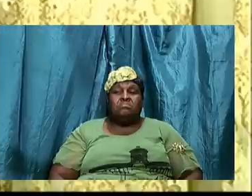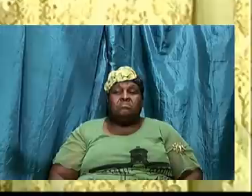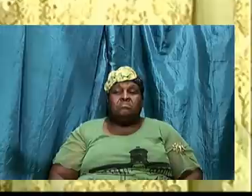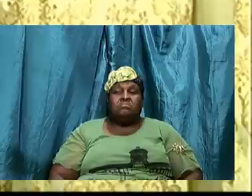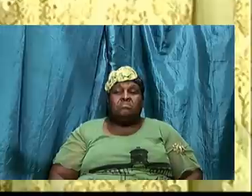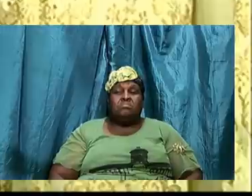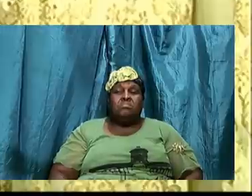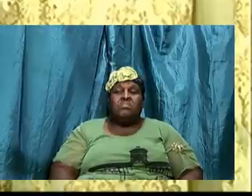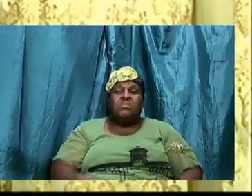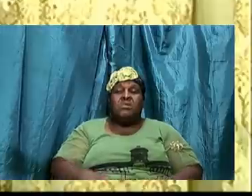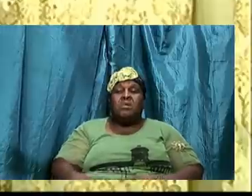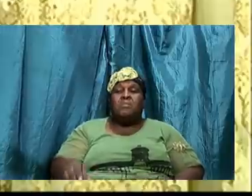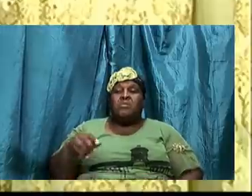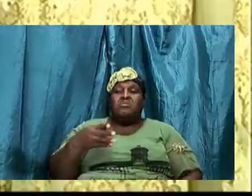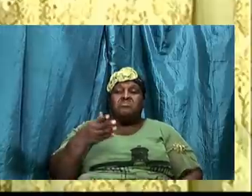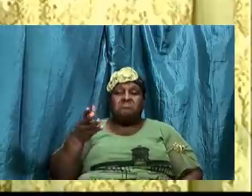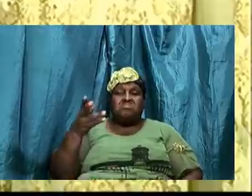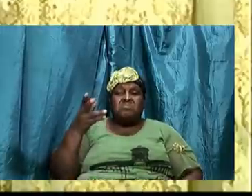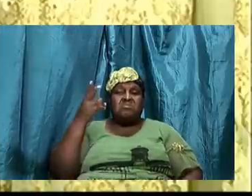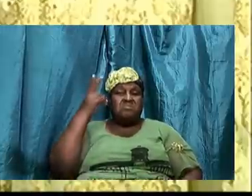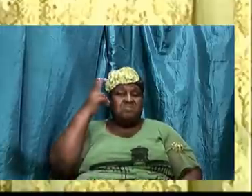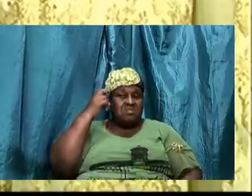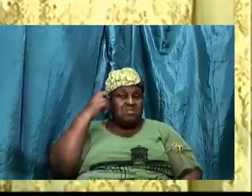but they are at work.